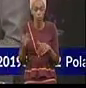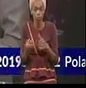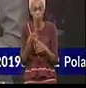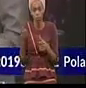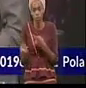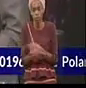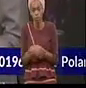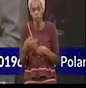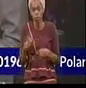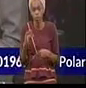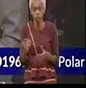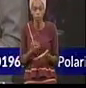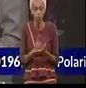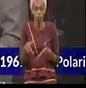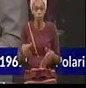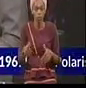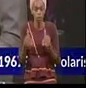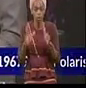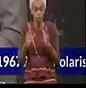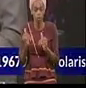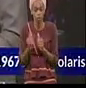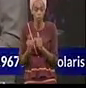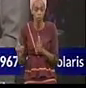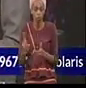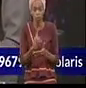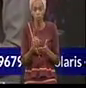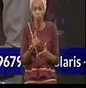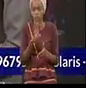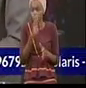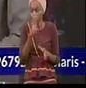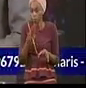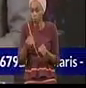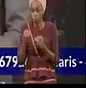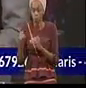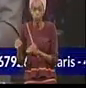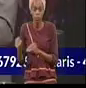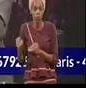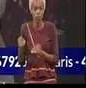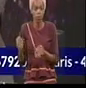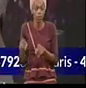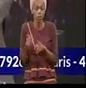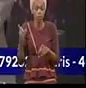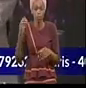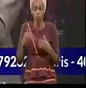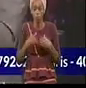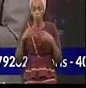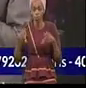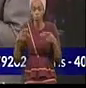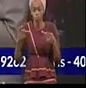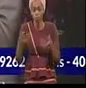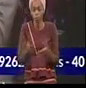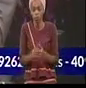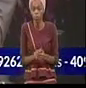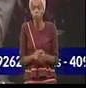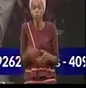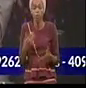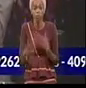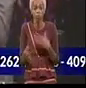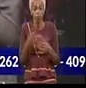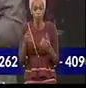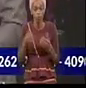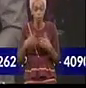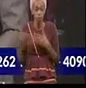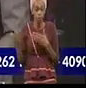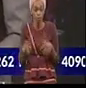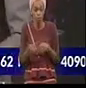in store, as God has prospered him, that there be no gatherings when I come. Whatever we have brought as our tithe and offering, let's raise it